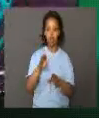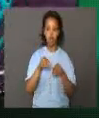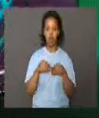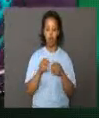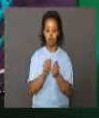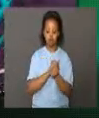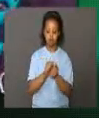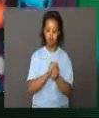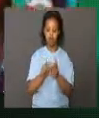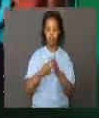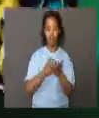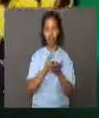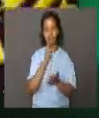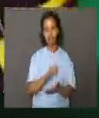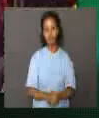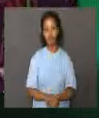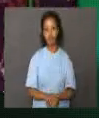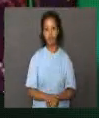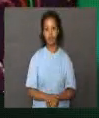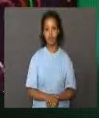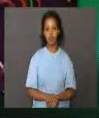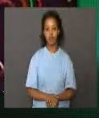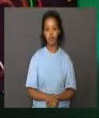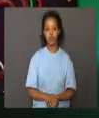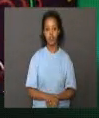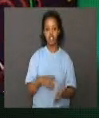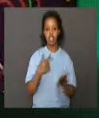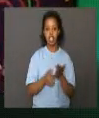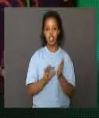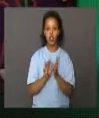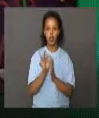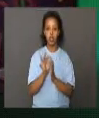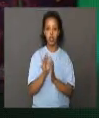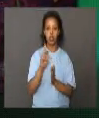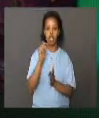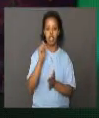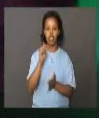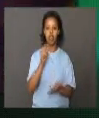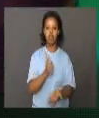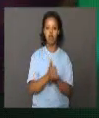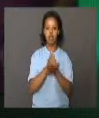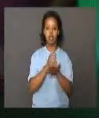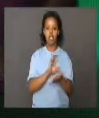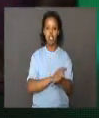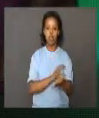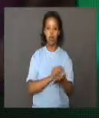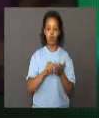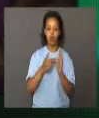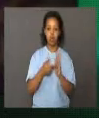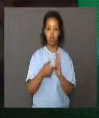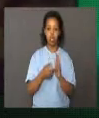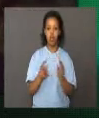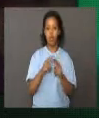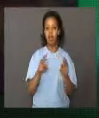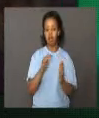of T helper cells. The number of T cells will severely decrease,